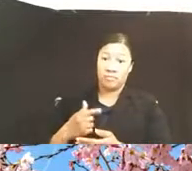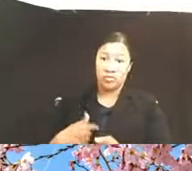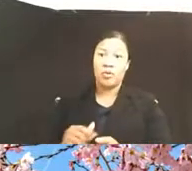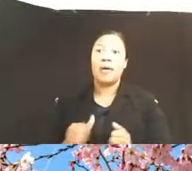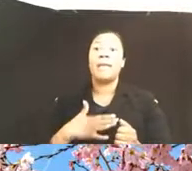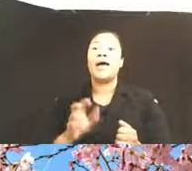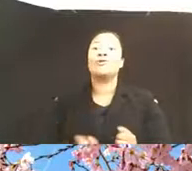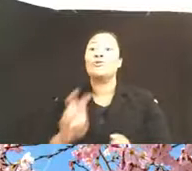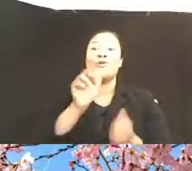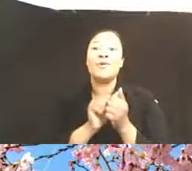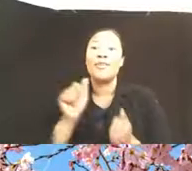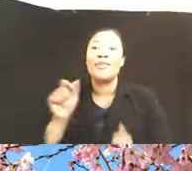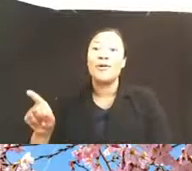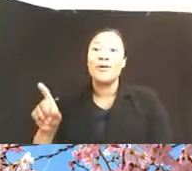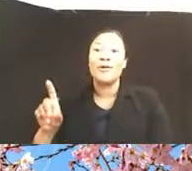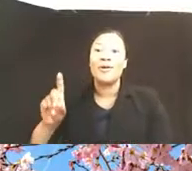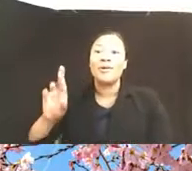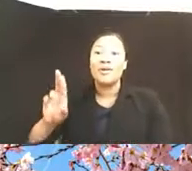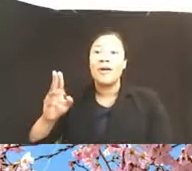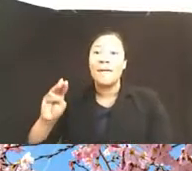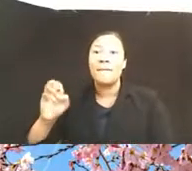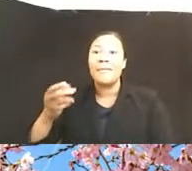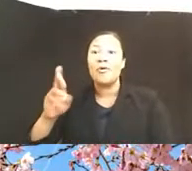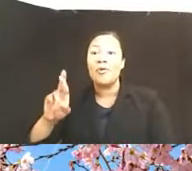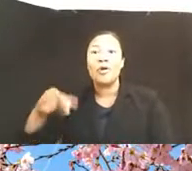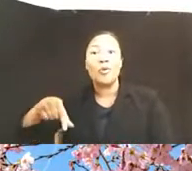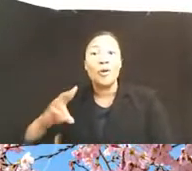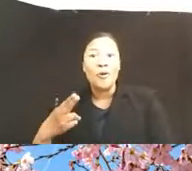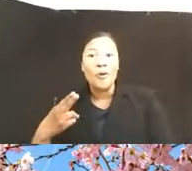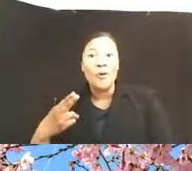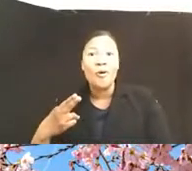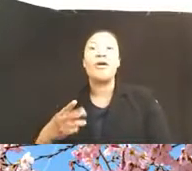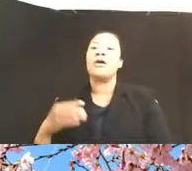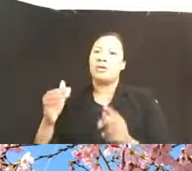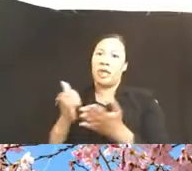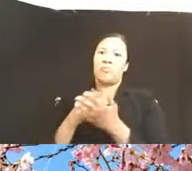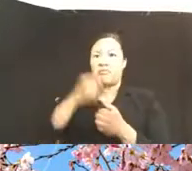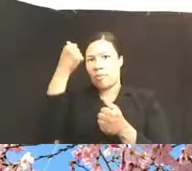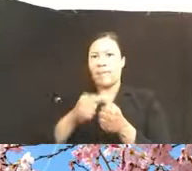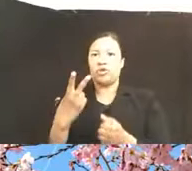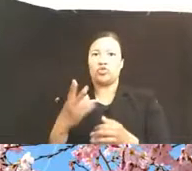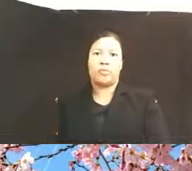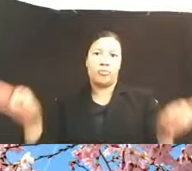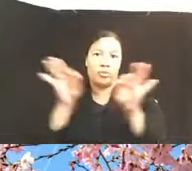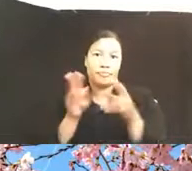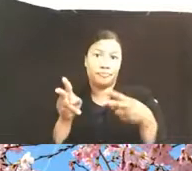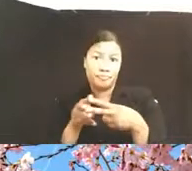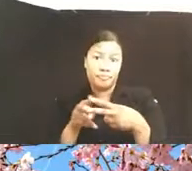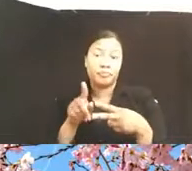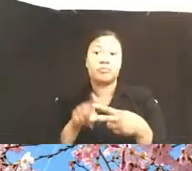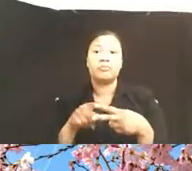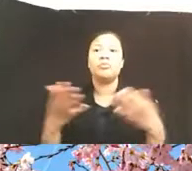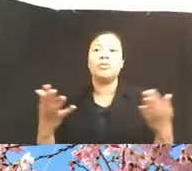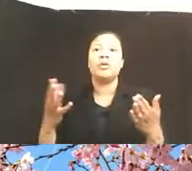Hall taught and reminded me two very important things. One is that the student selects